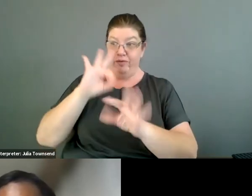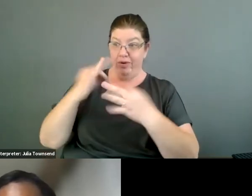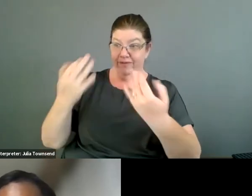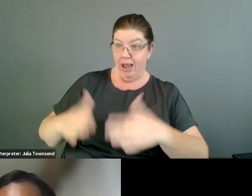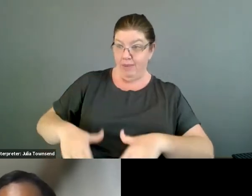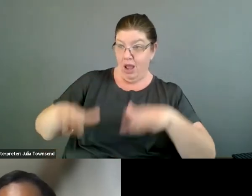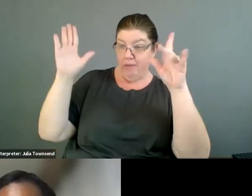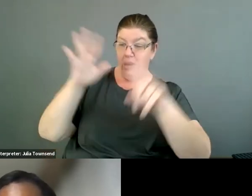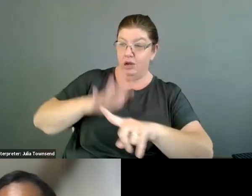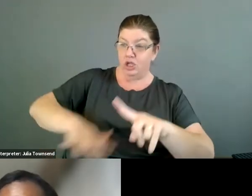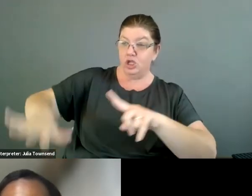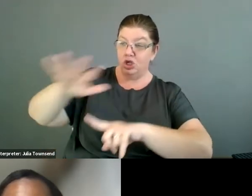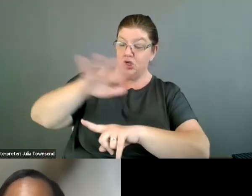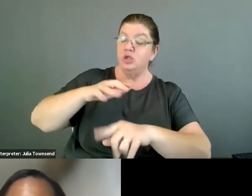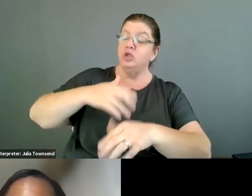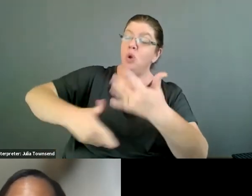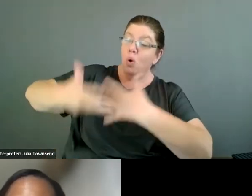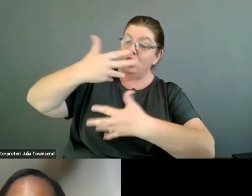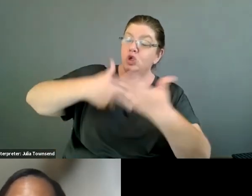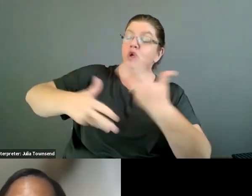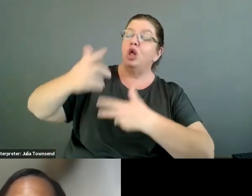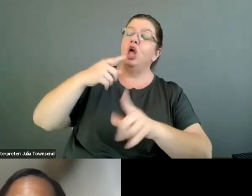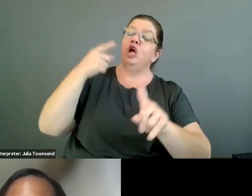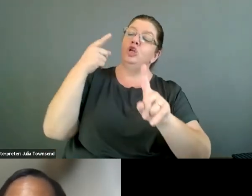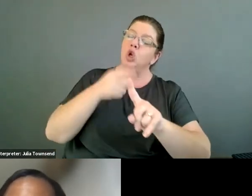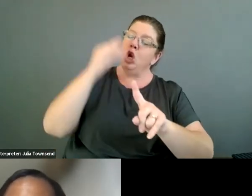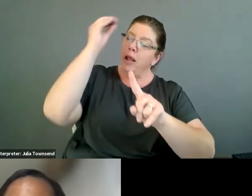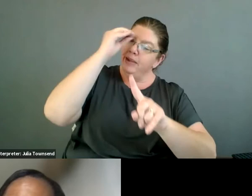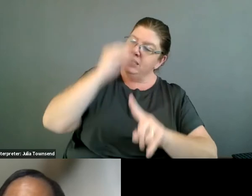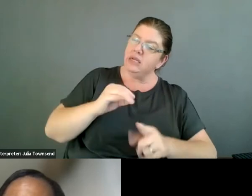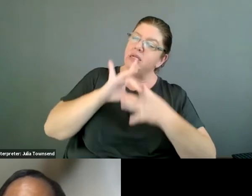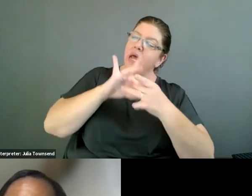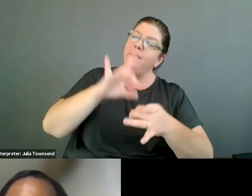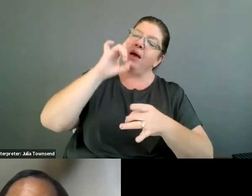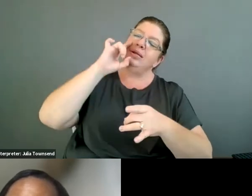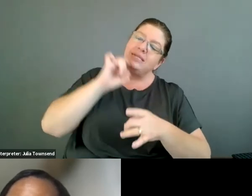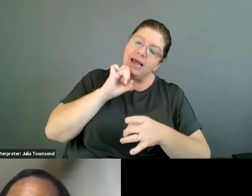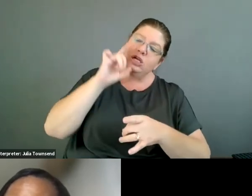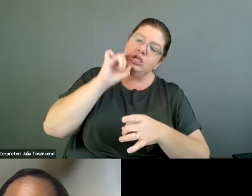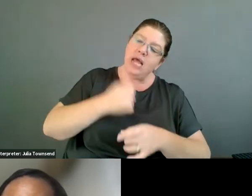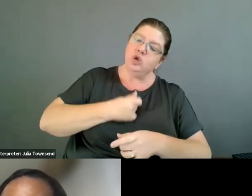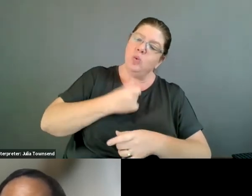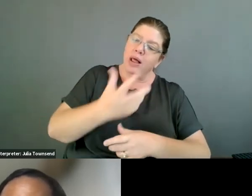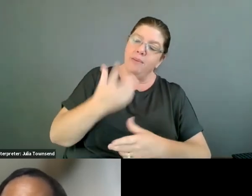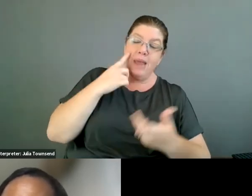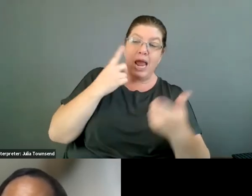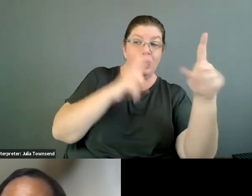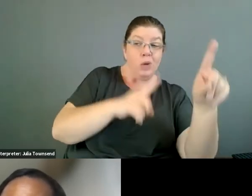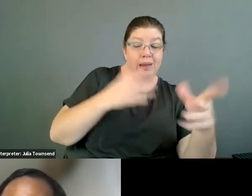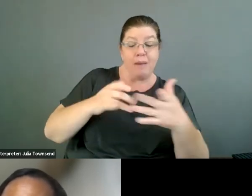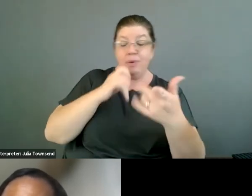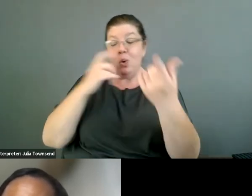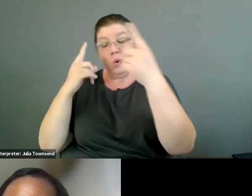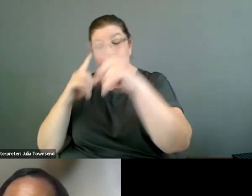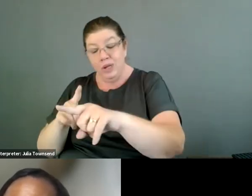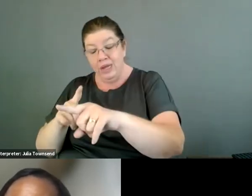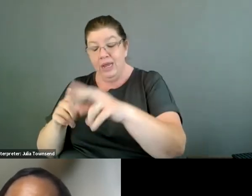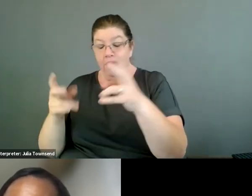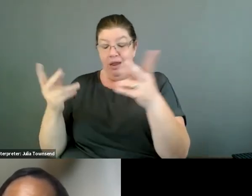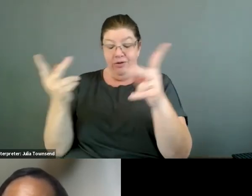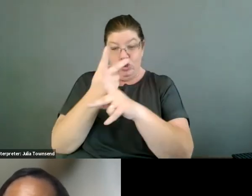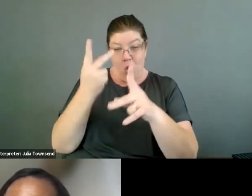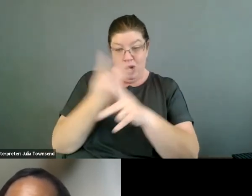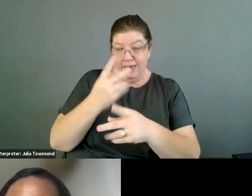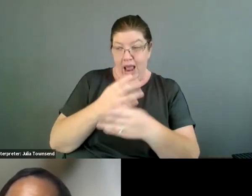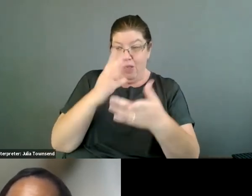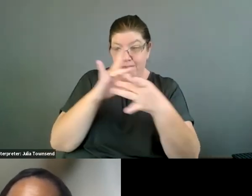social environments certain attitudes or opinions about sex and sexuality. We may disagree or agree. Sorting out the messages is helpful